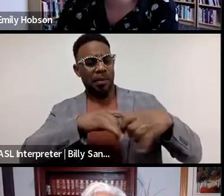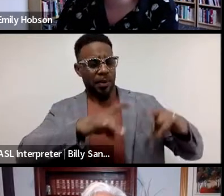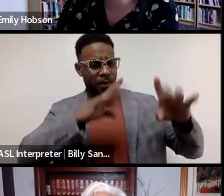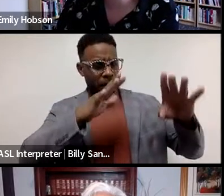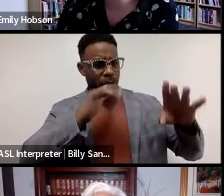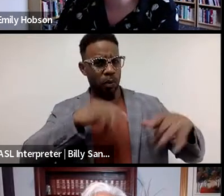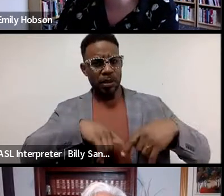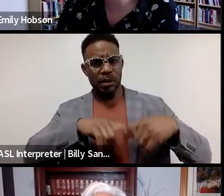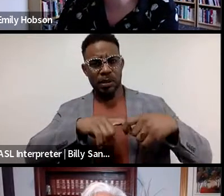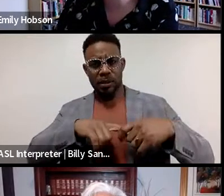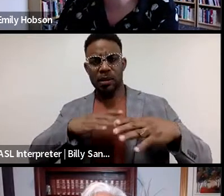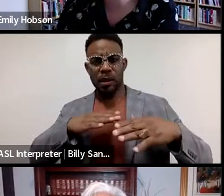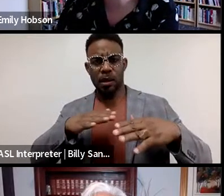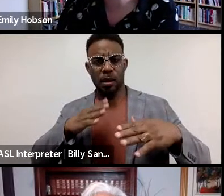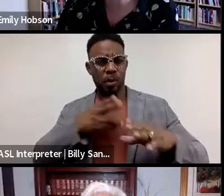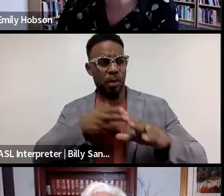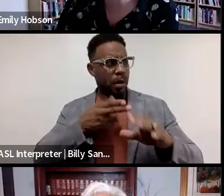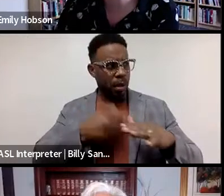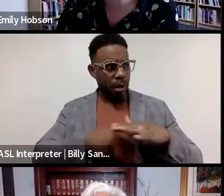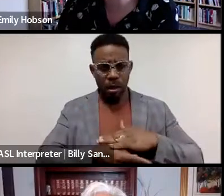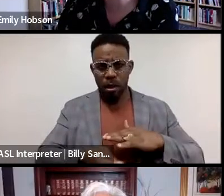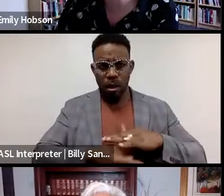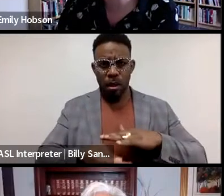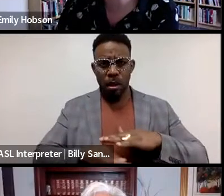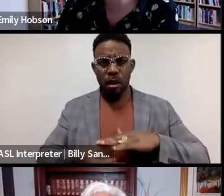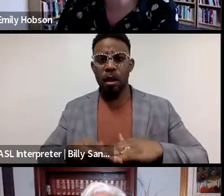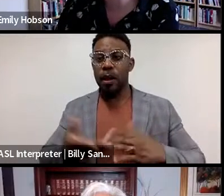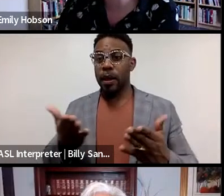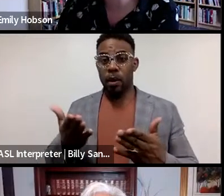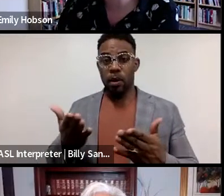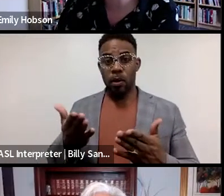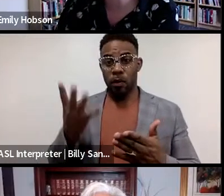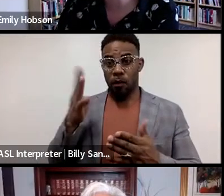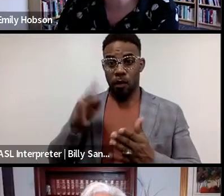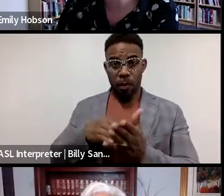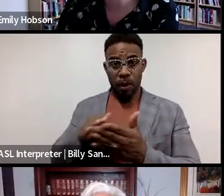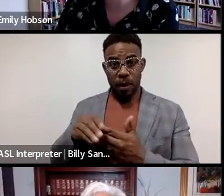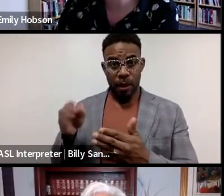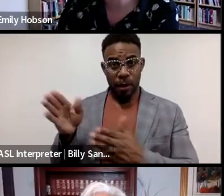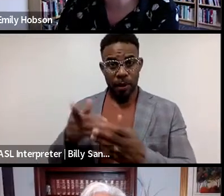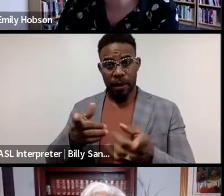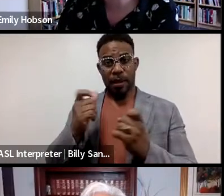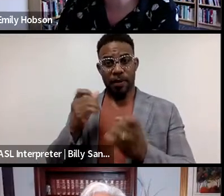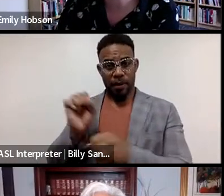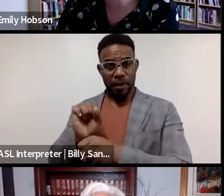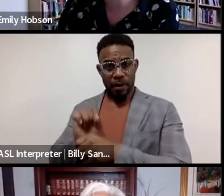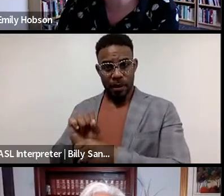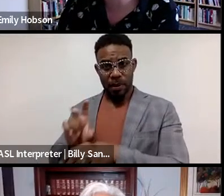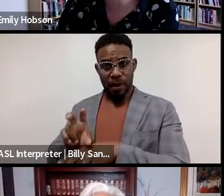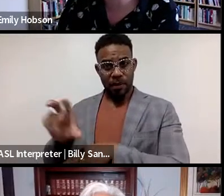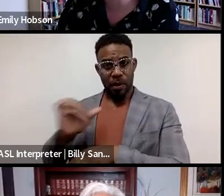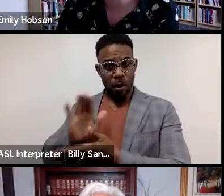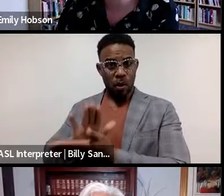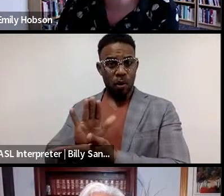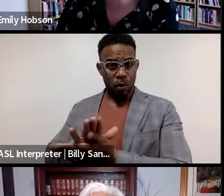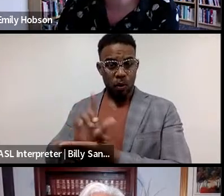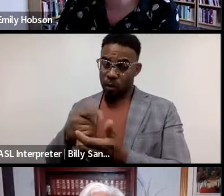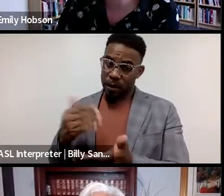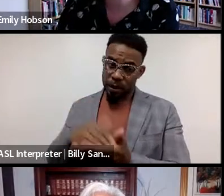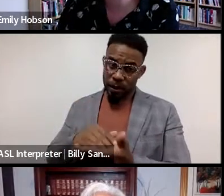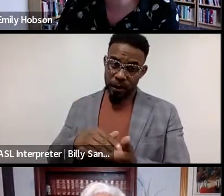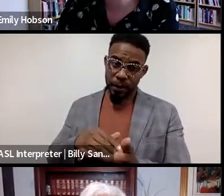and we're gonna stop participating in the underground economy. Here's a $4 billion plan. Give us some jobs, invest in our schools once